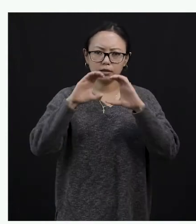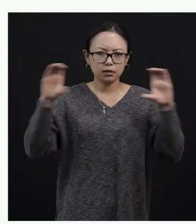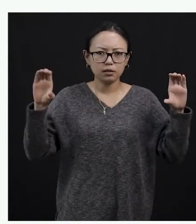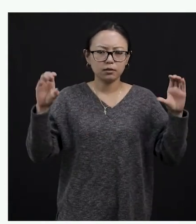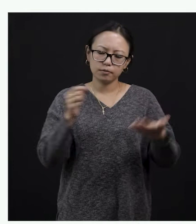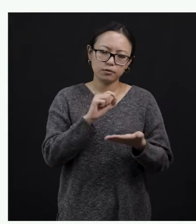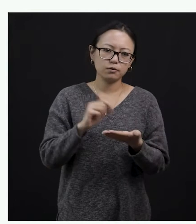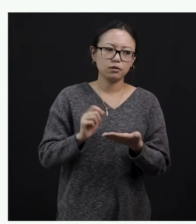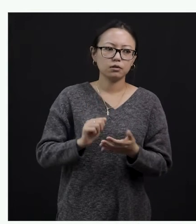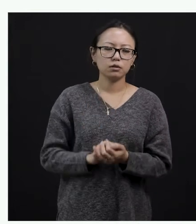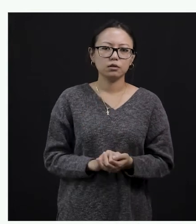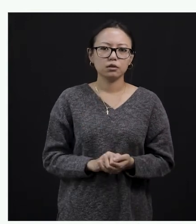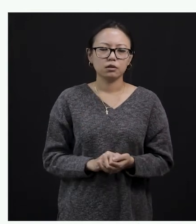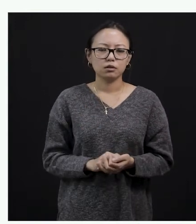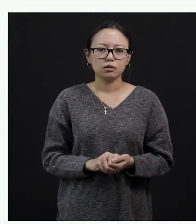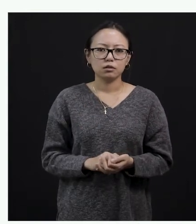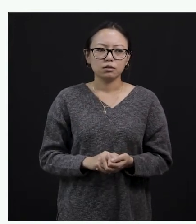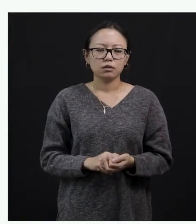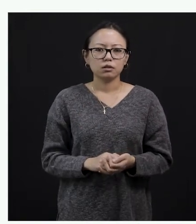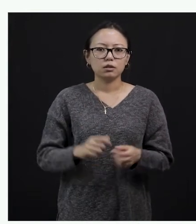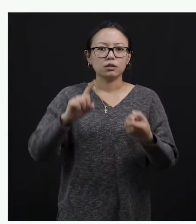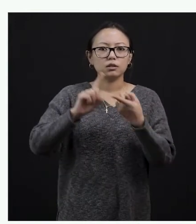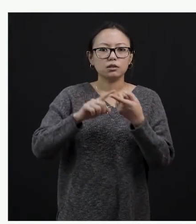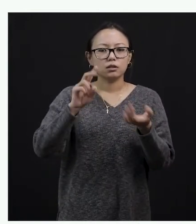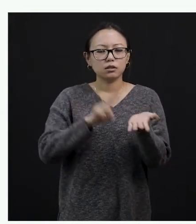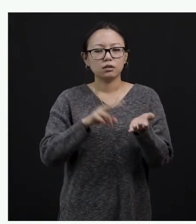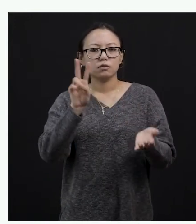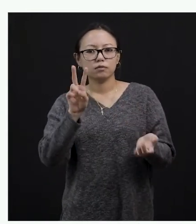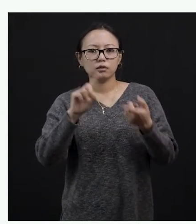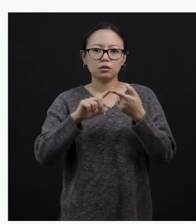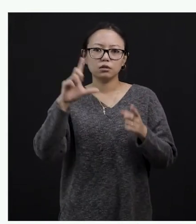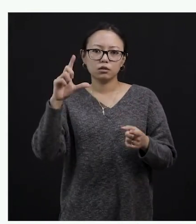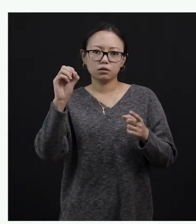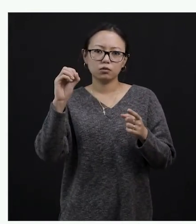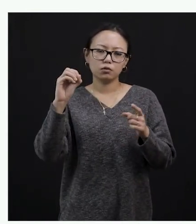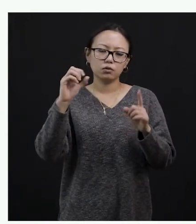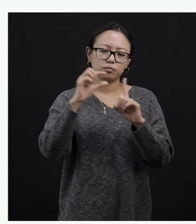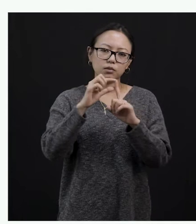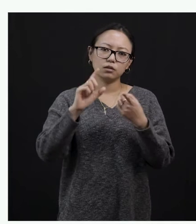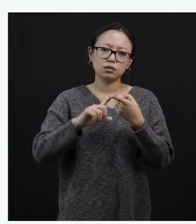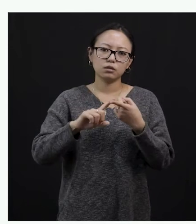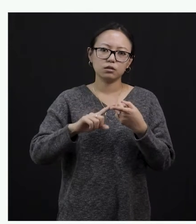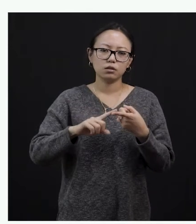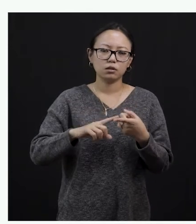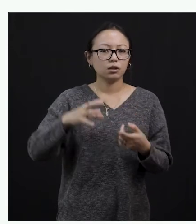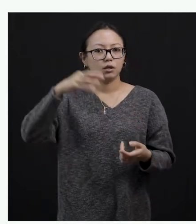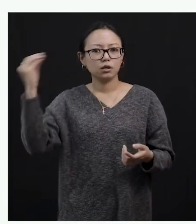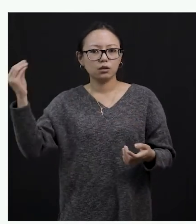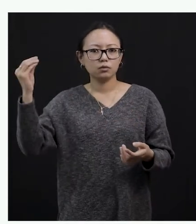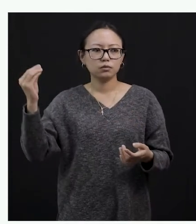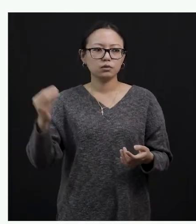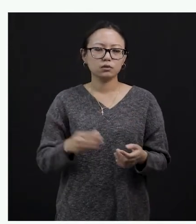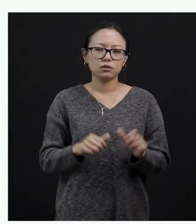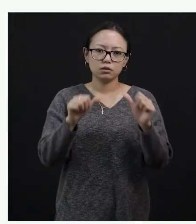envelope, you're going to write the address. Okay. So always be careful. Write the address carefully, and you will